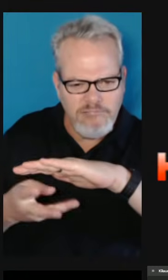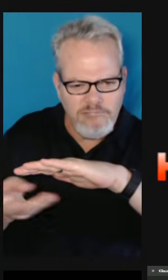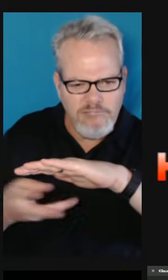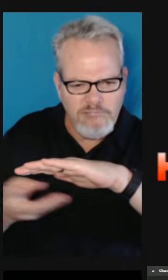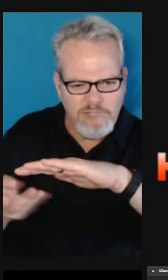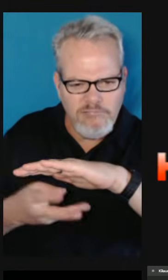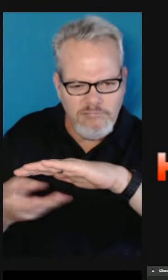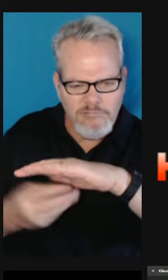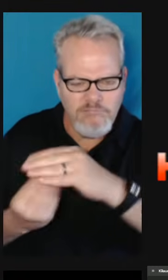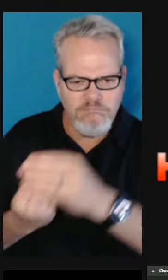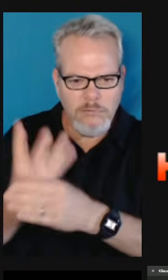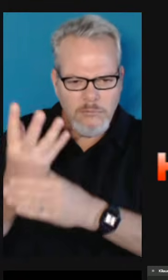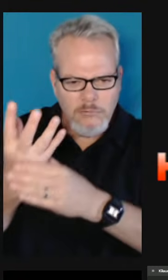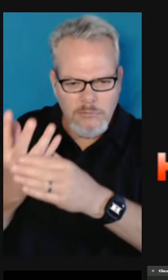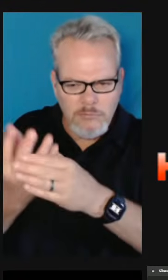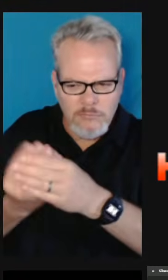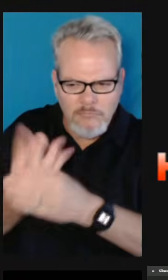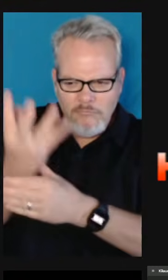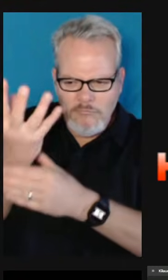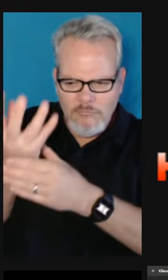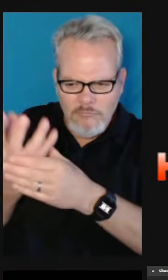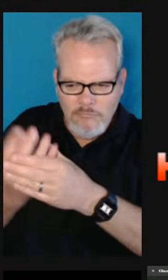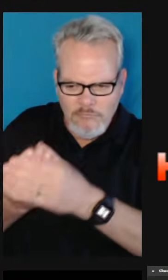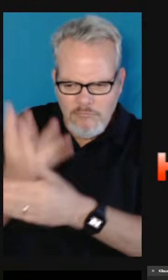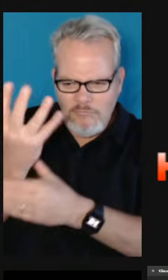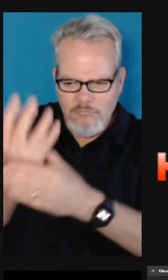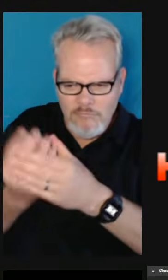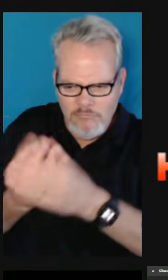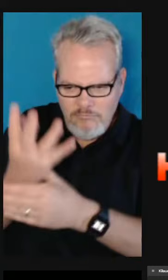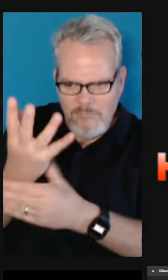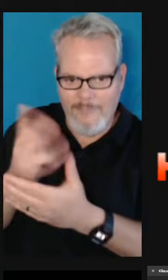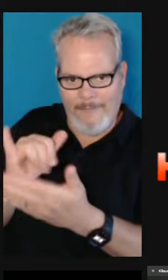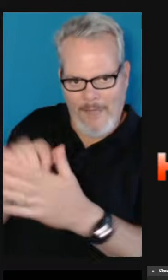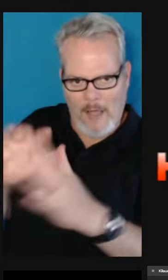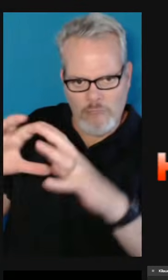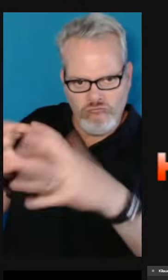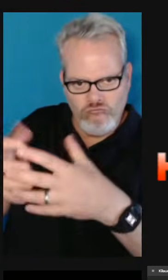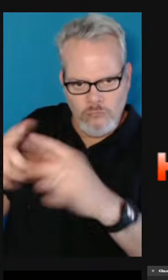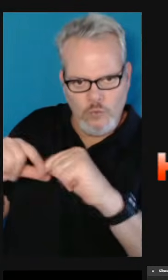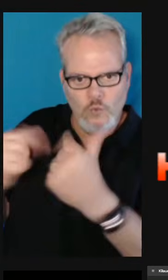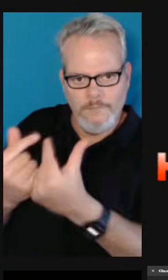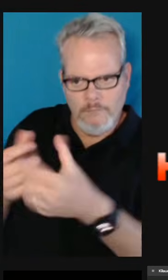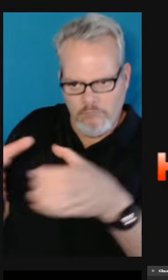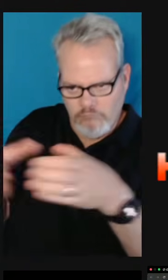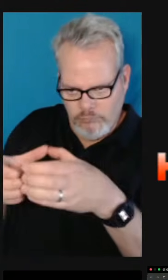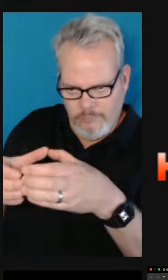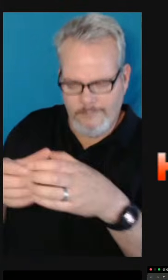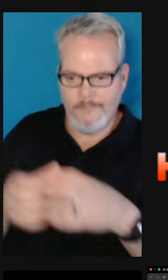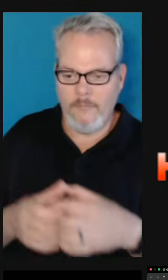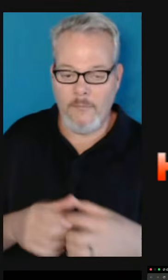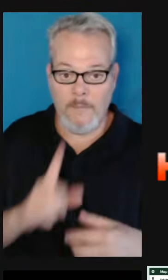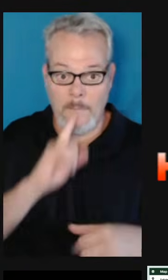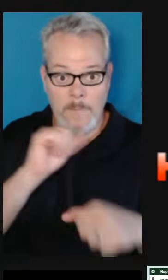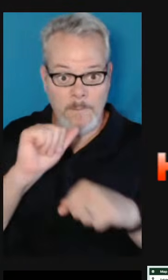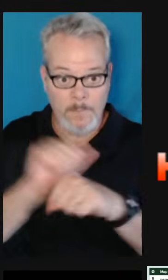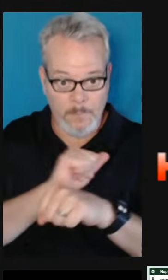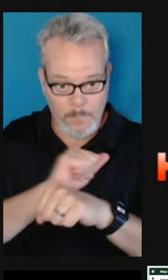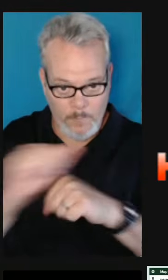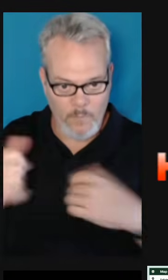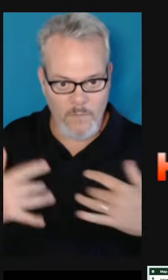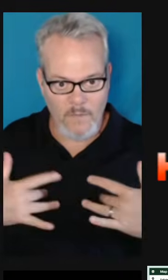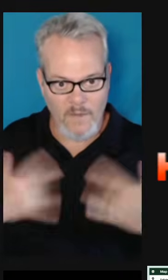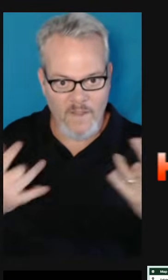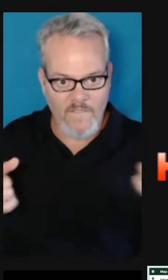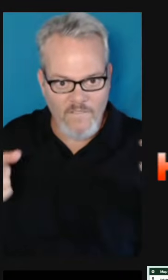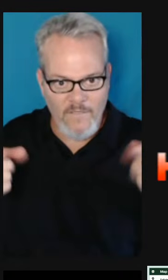this category of this highest group, returning to our previous highs. So that was the actual event. Currently, we